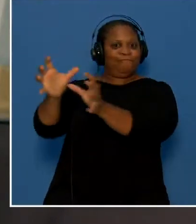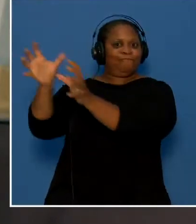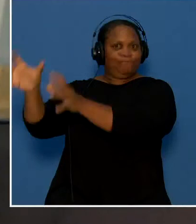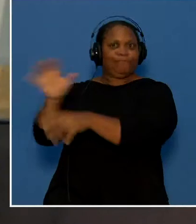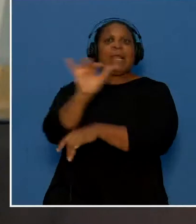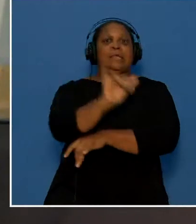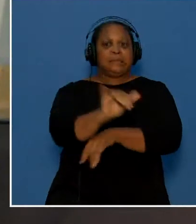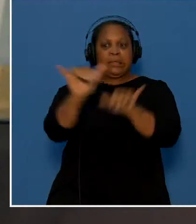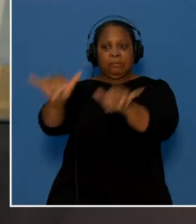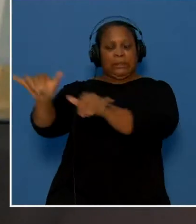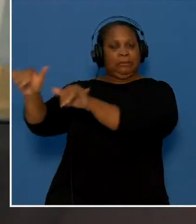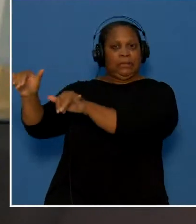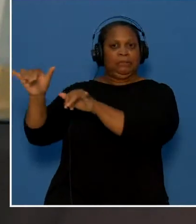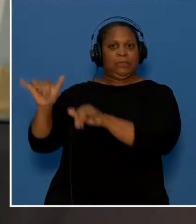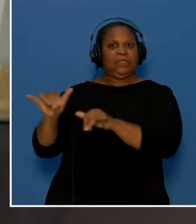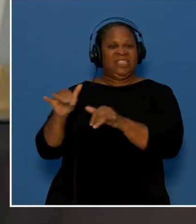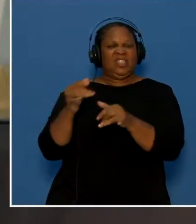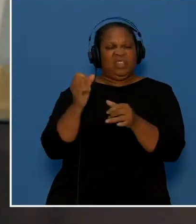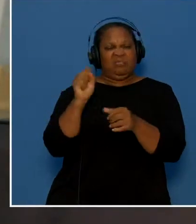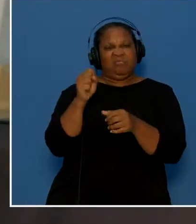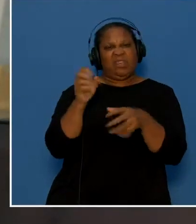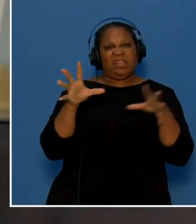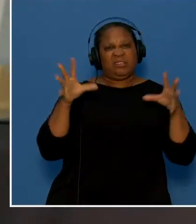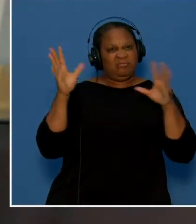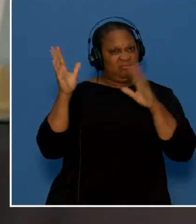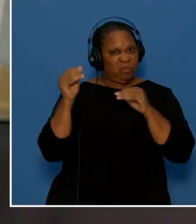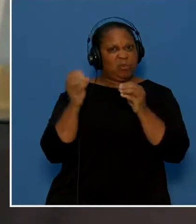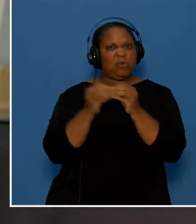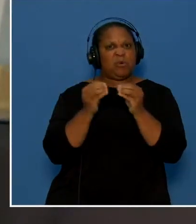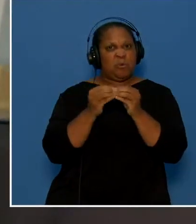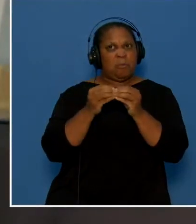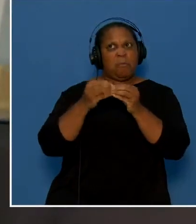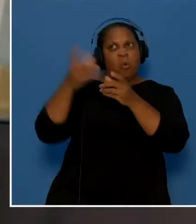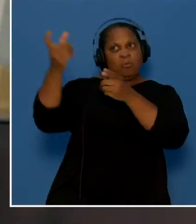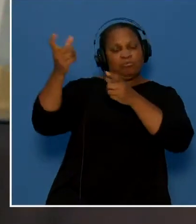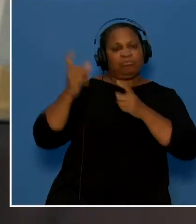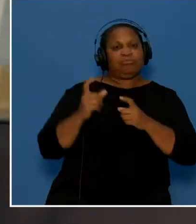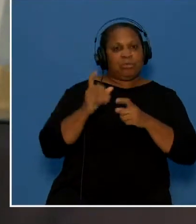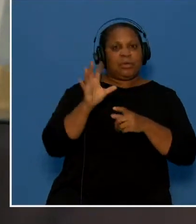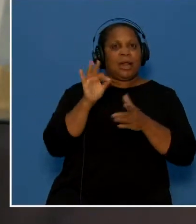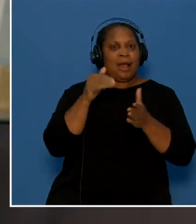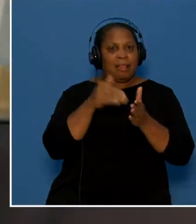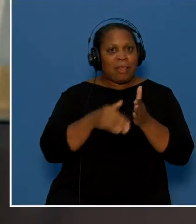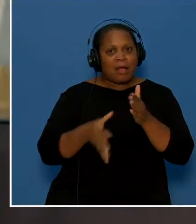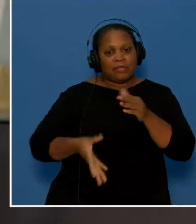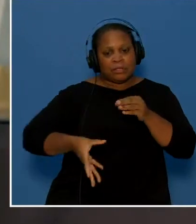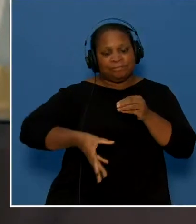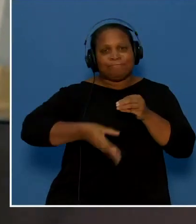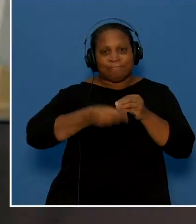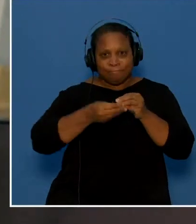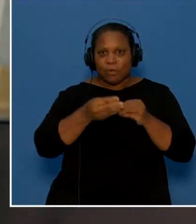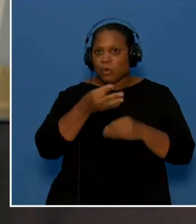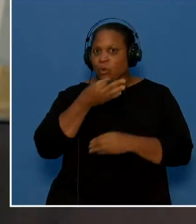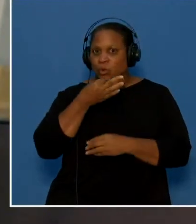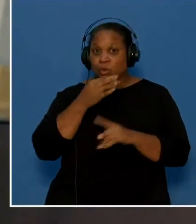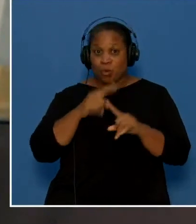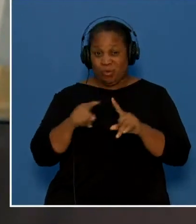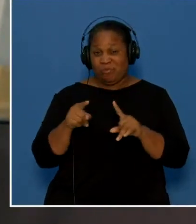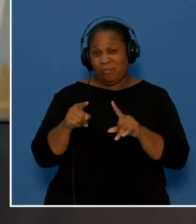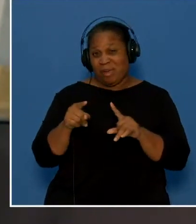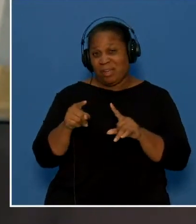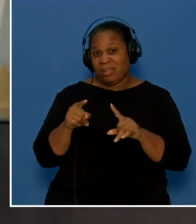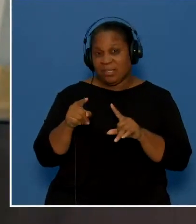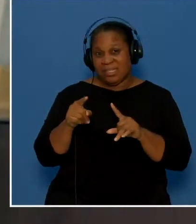certainly anticipating far more shipments as well, in addition to the 9,000 that we anticipate getting very soon. However, with respect to